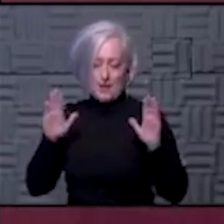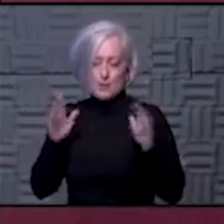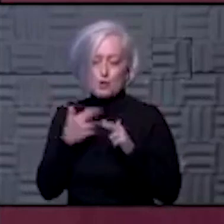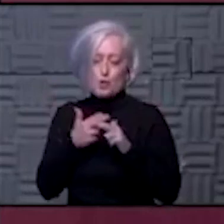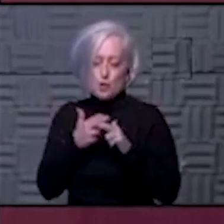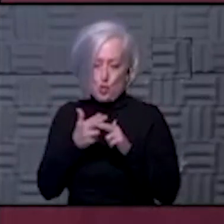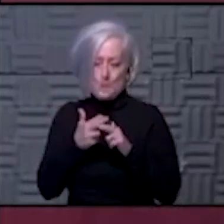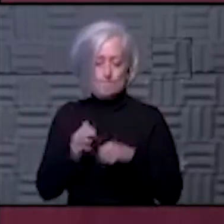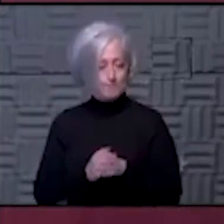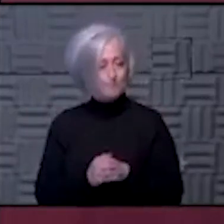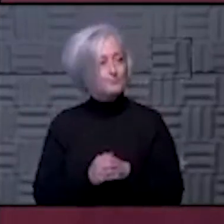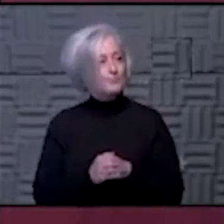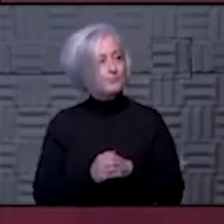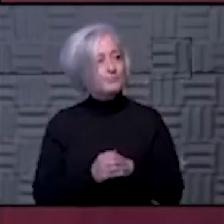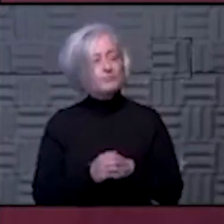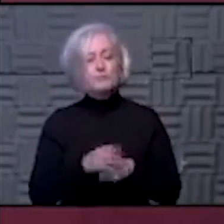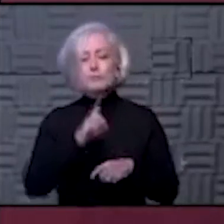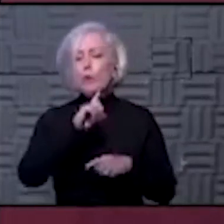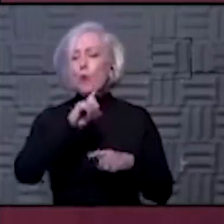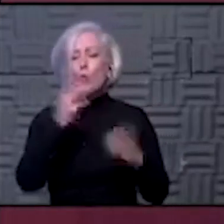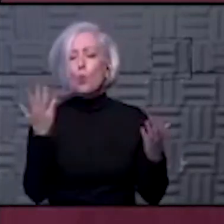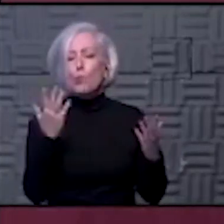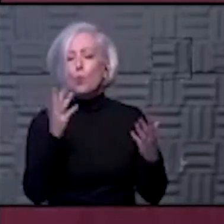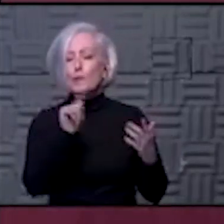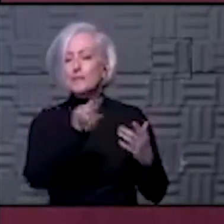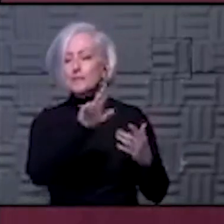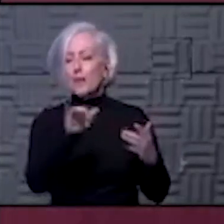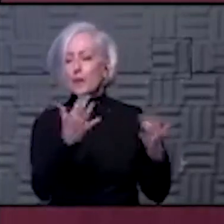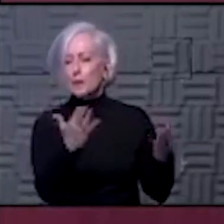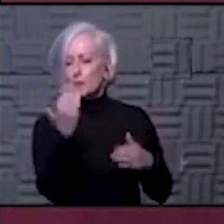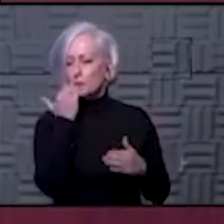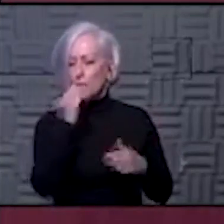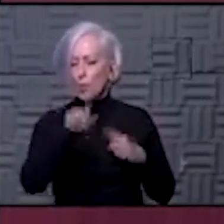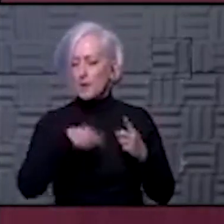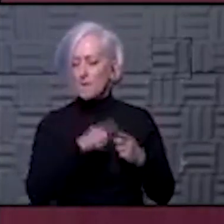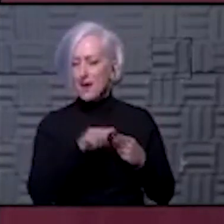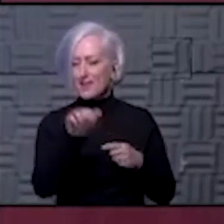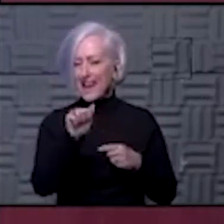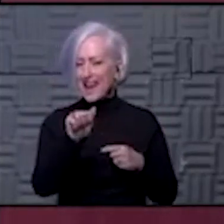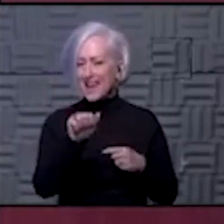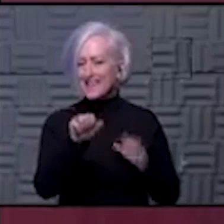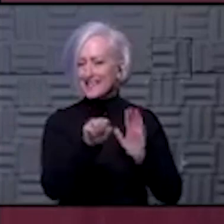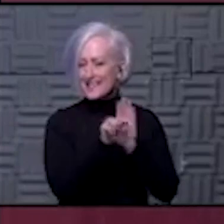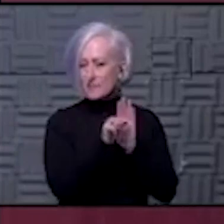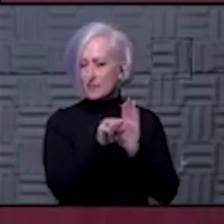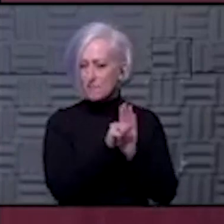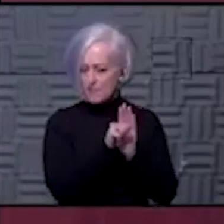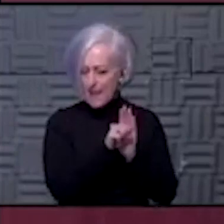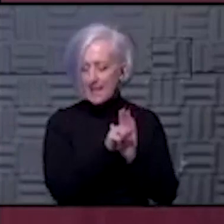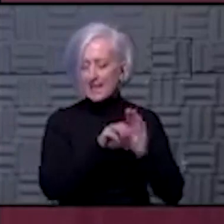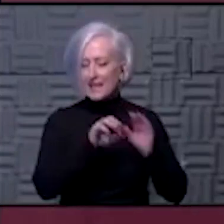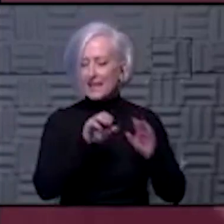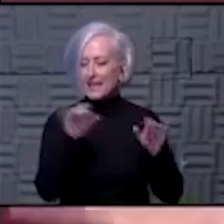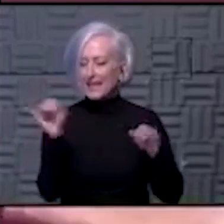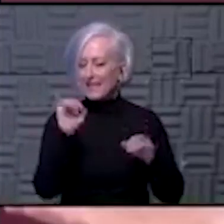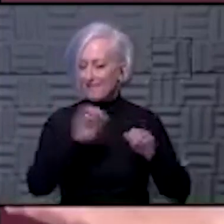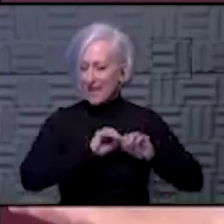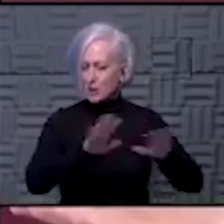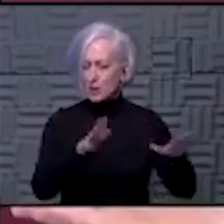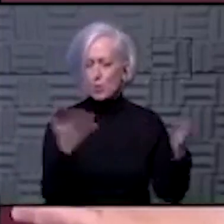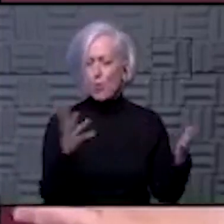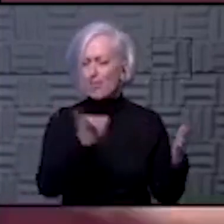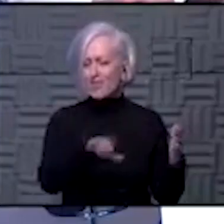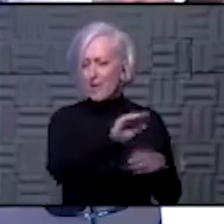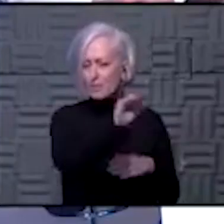Terry wants to know, what about asymptomatic infection? Is that rate? She wants to know what the rate is. Oh, it's Is it